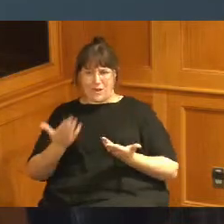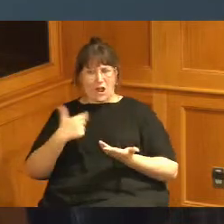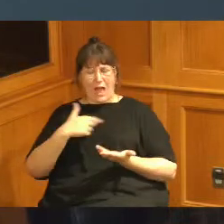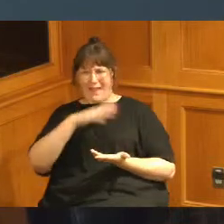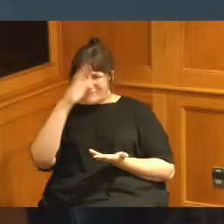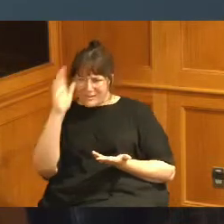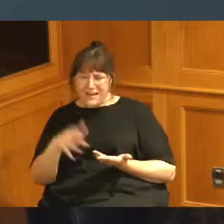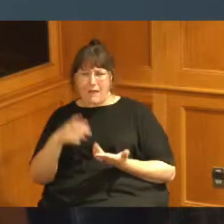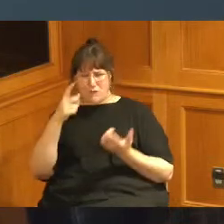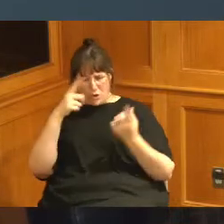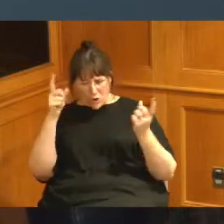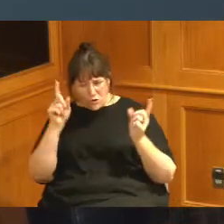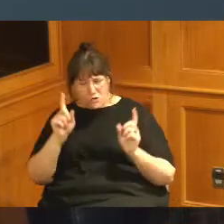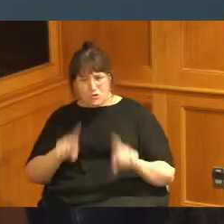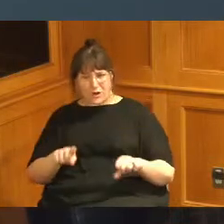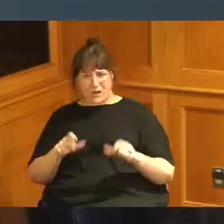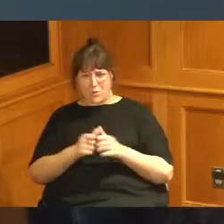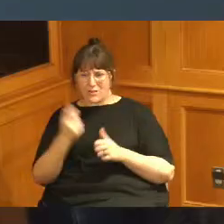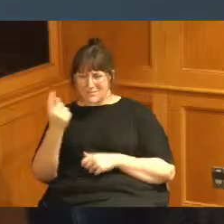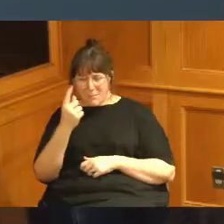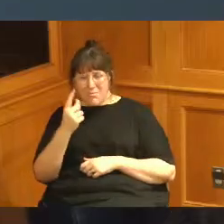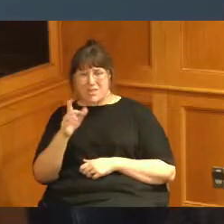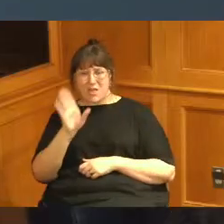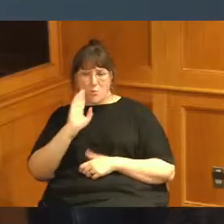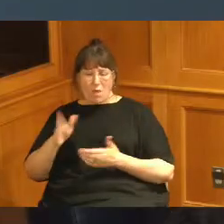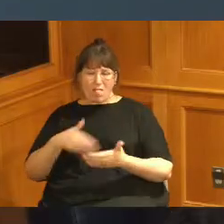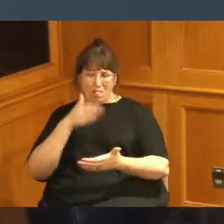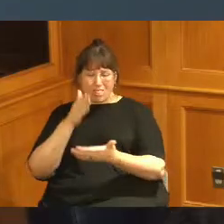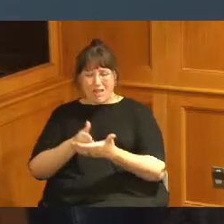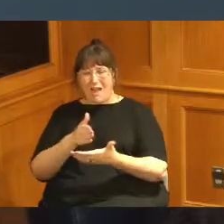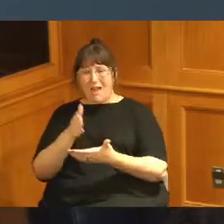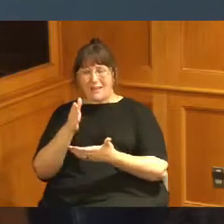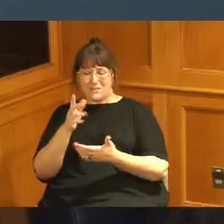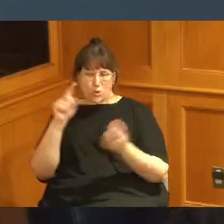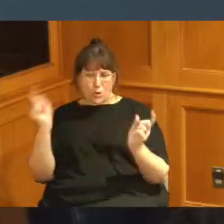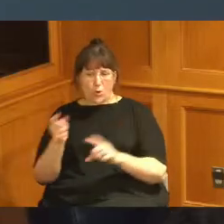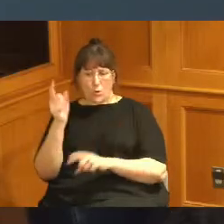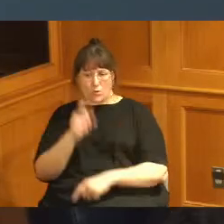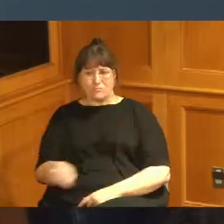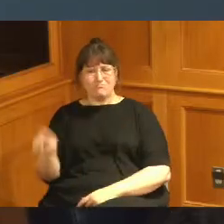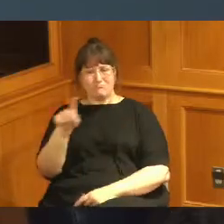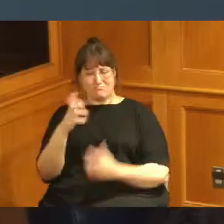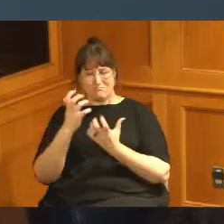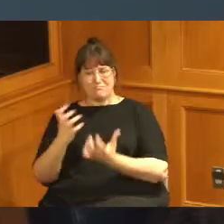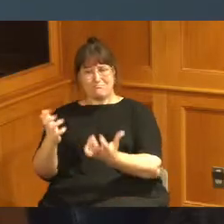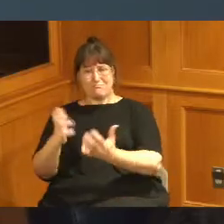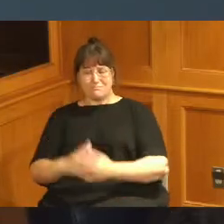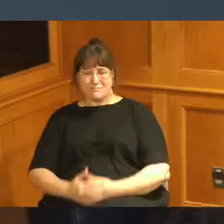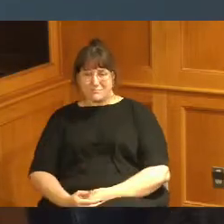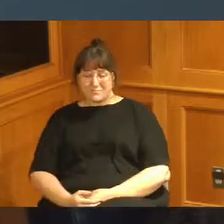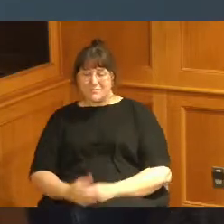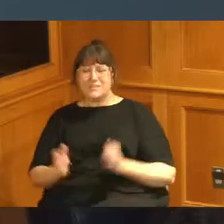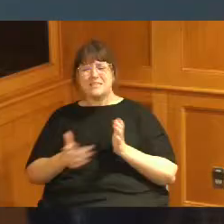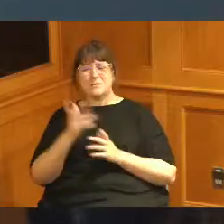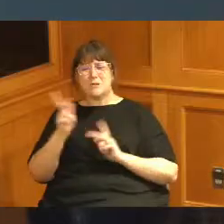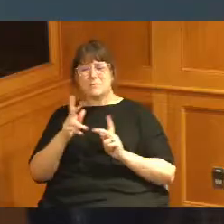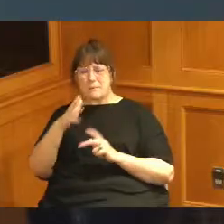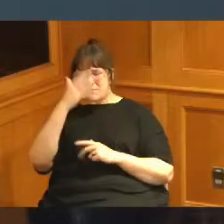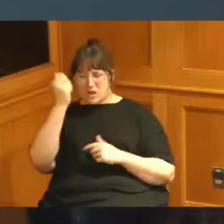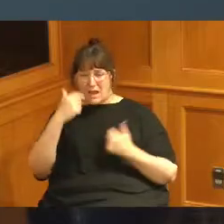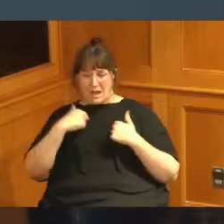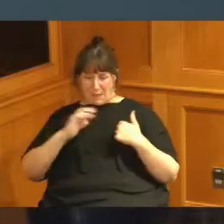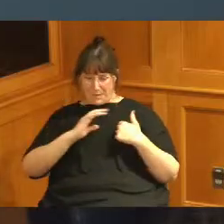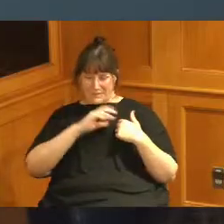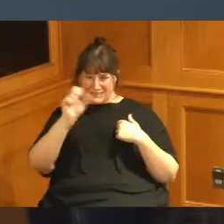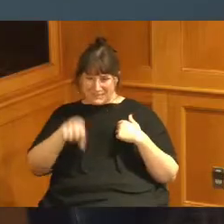with anything that would be detrimental to any of you or for me. Sometimes people forget that even though we're